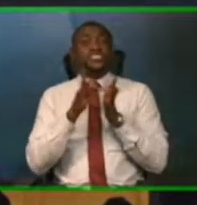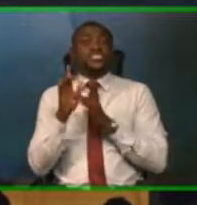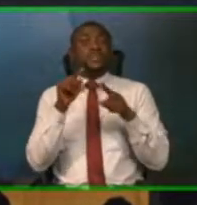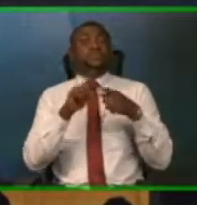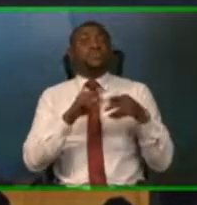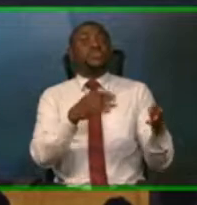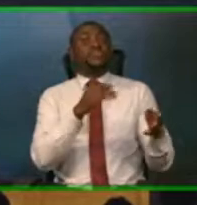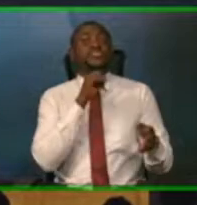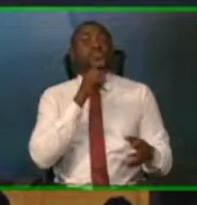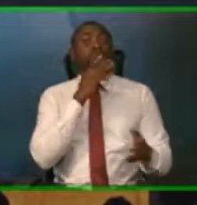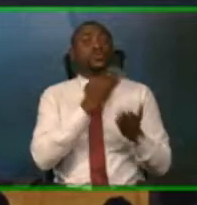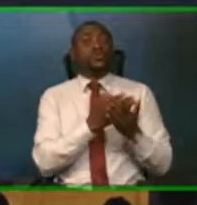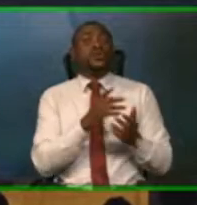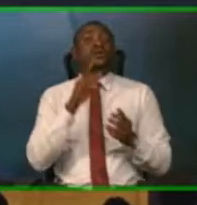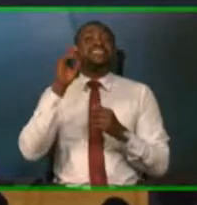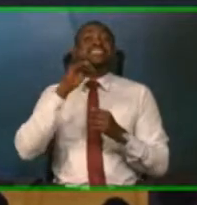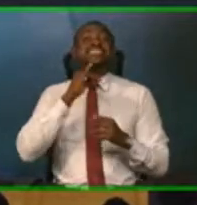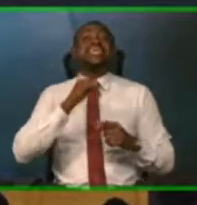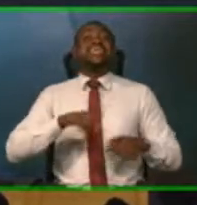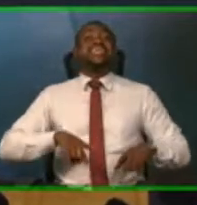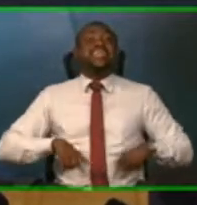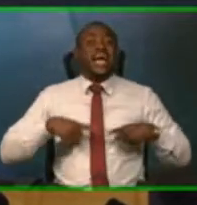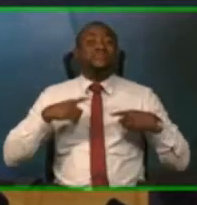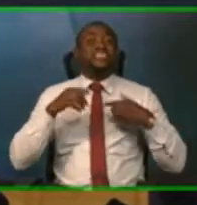came to give us life.